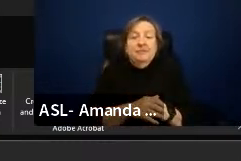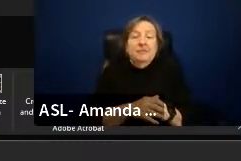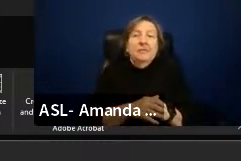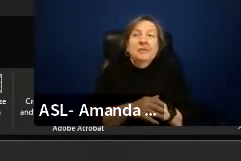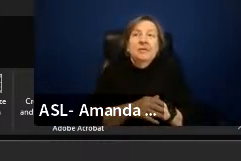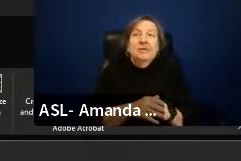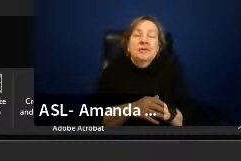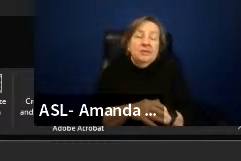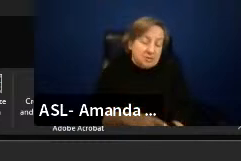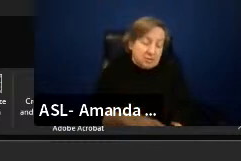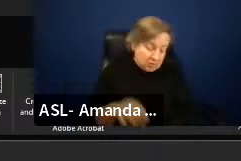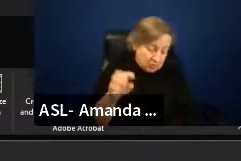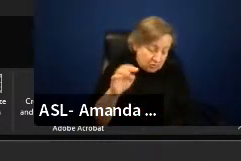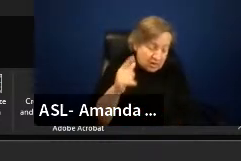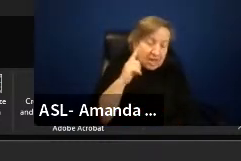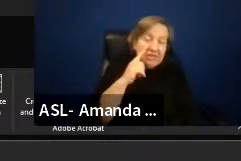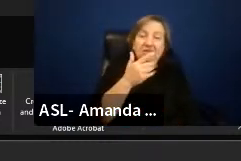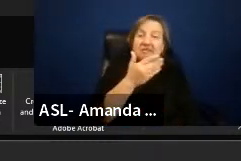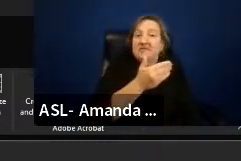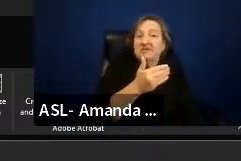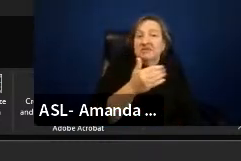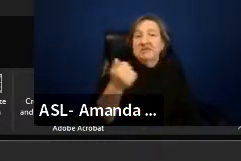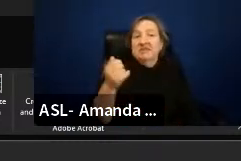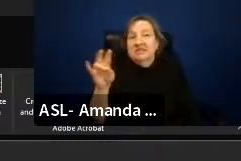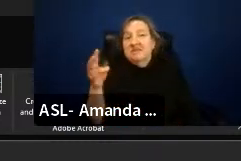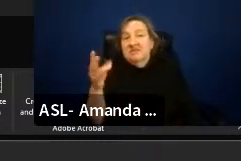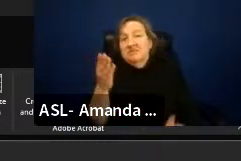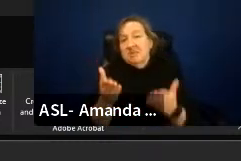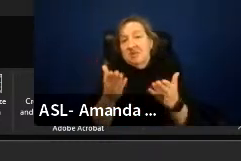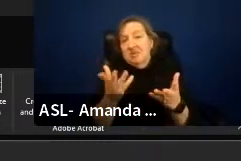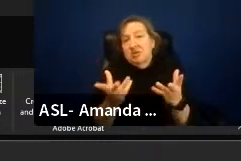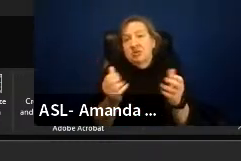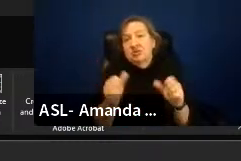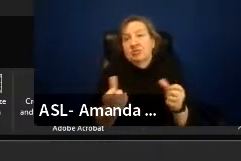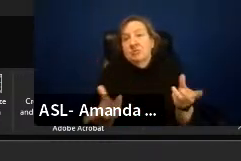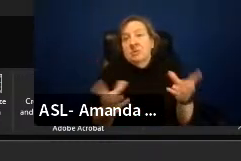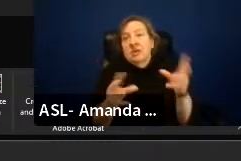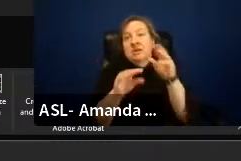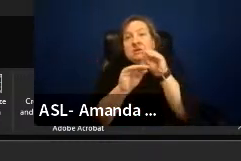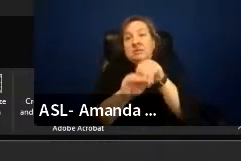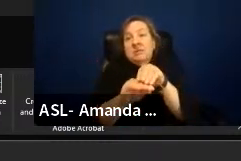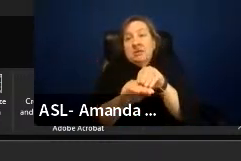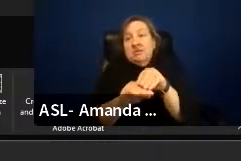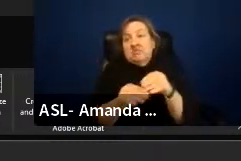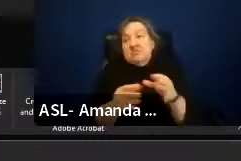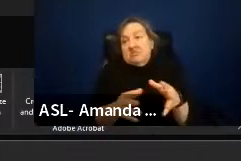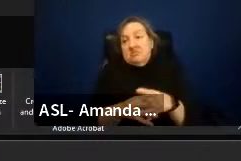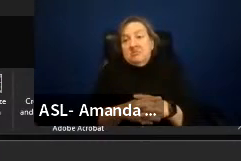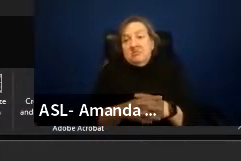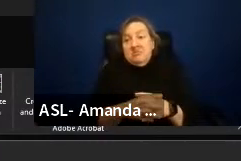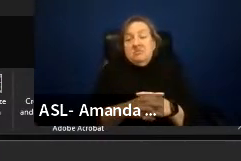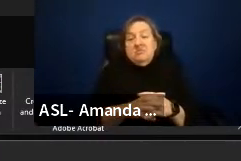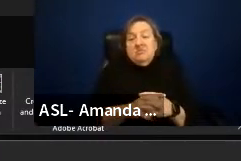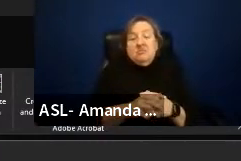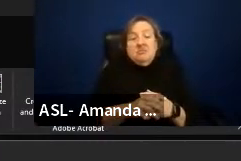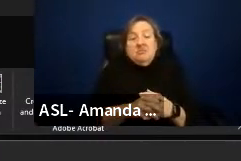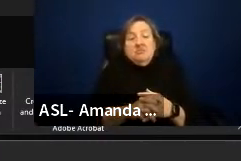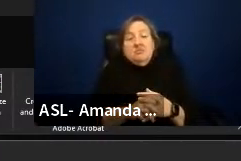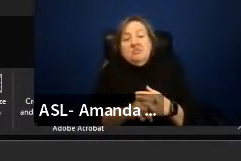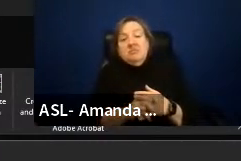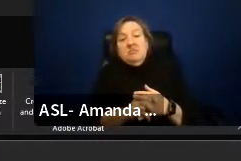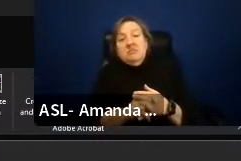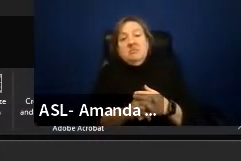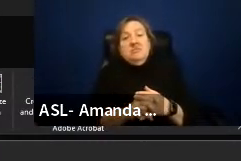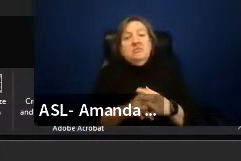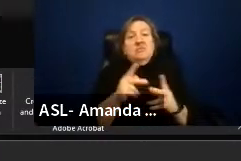Actually, I think 15 and 17 may be able to be combined. There's a bit of it that seems like